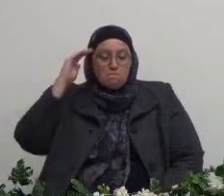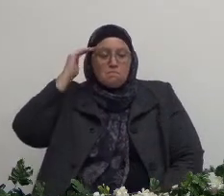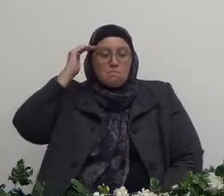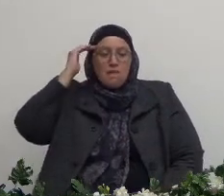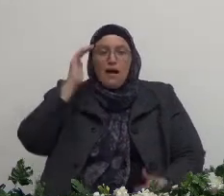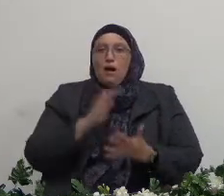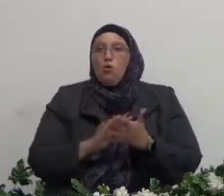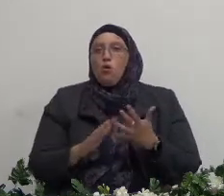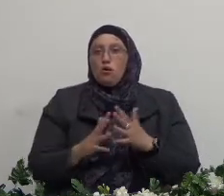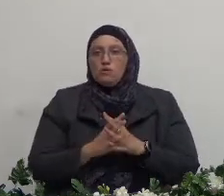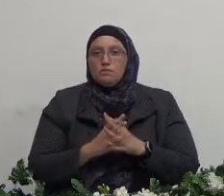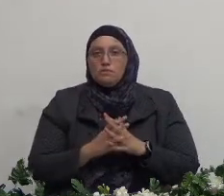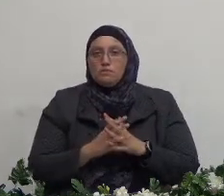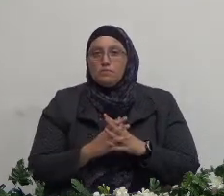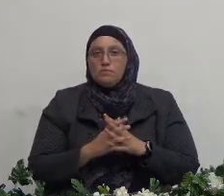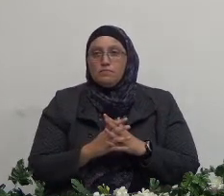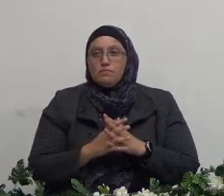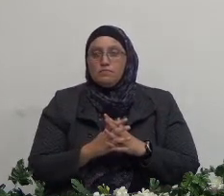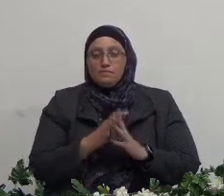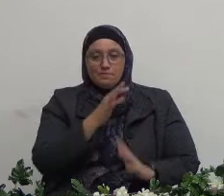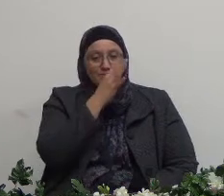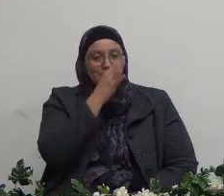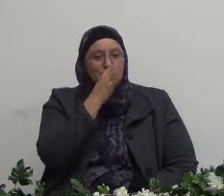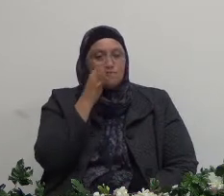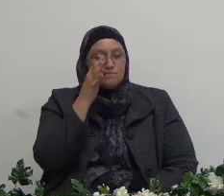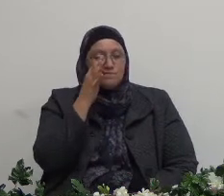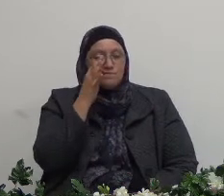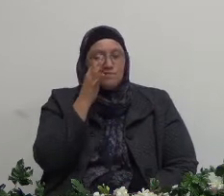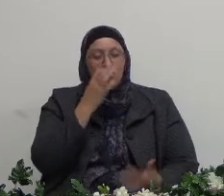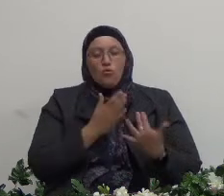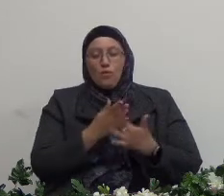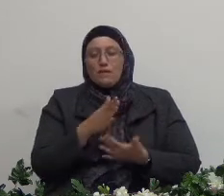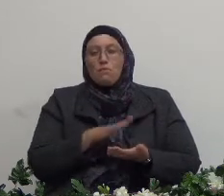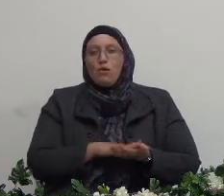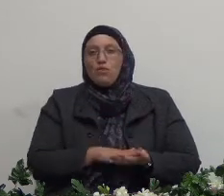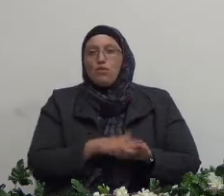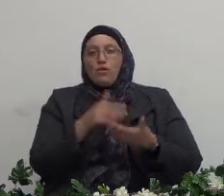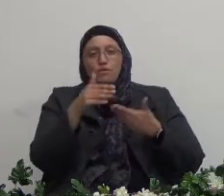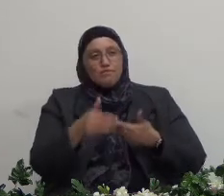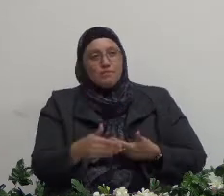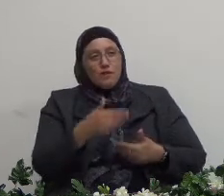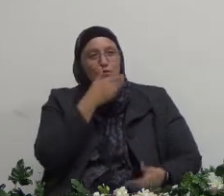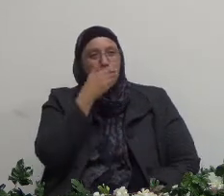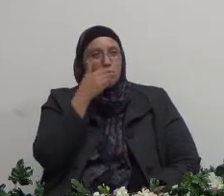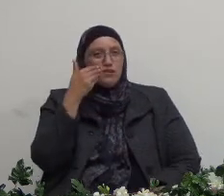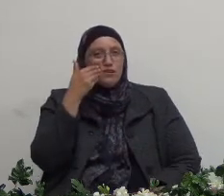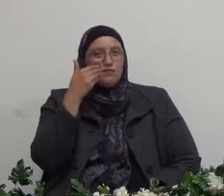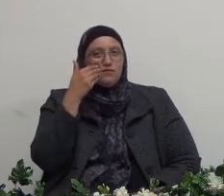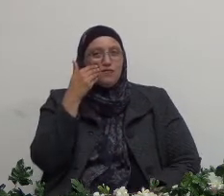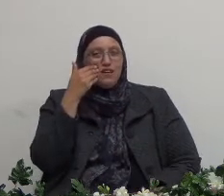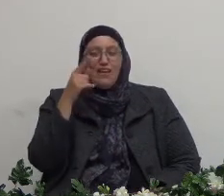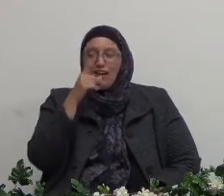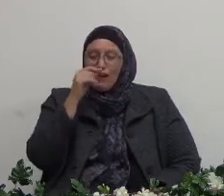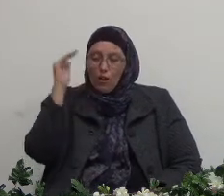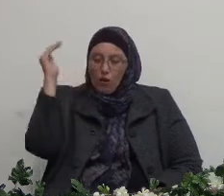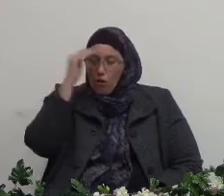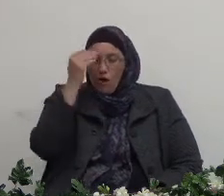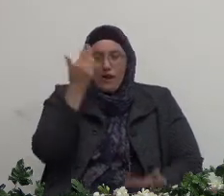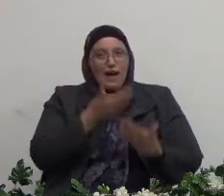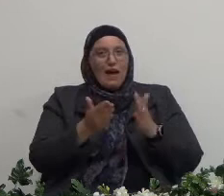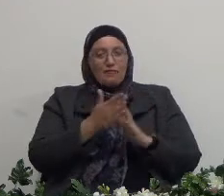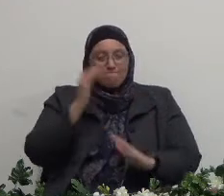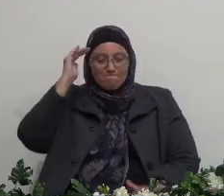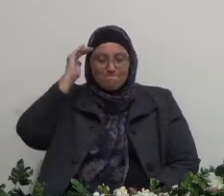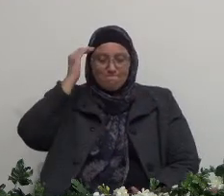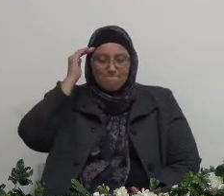them, it's the fasting in Shahr Ramadhan. This is what made the Muslim stand with barely anything to defend